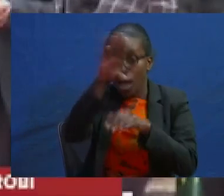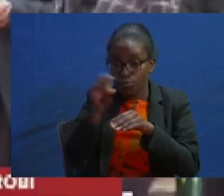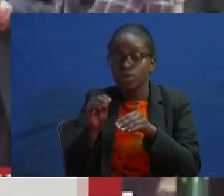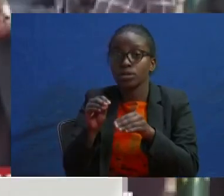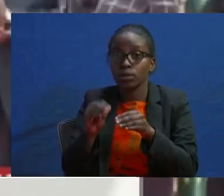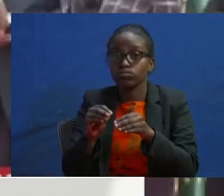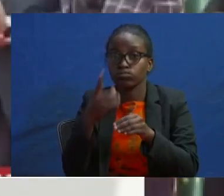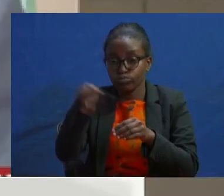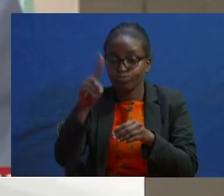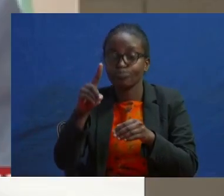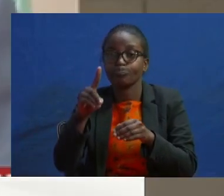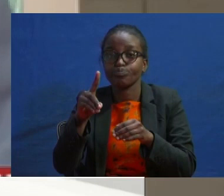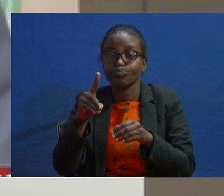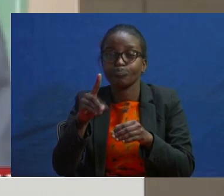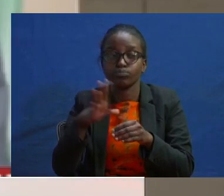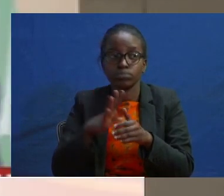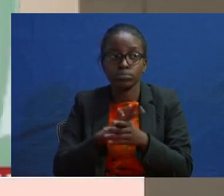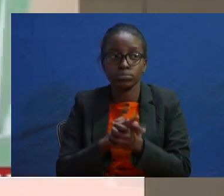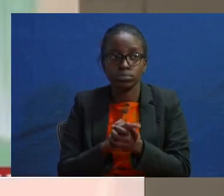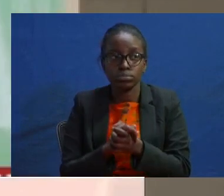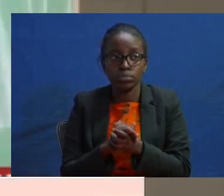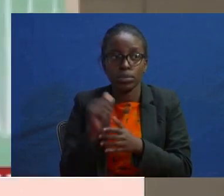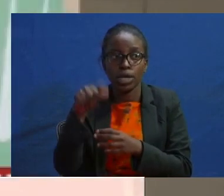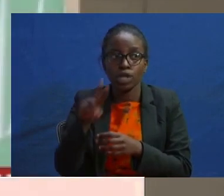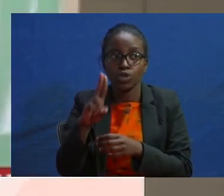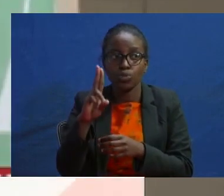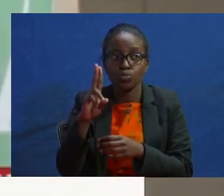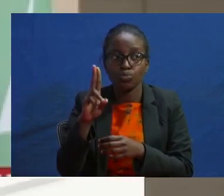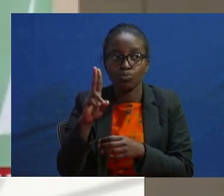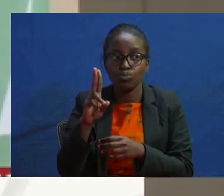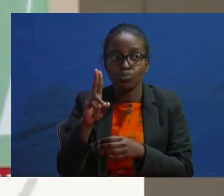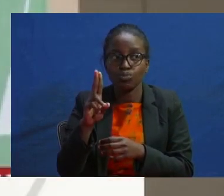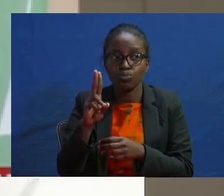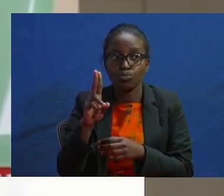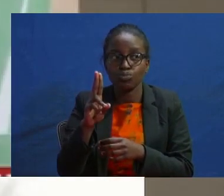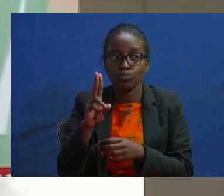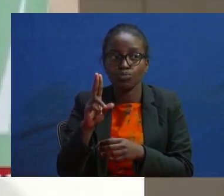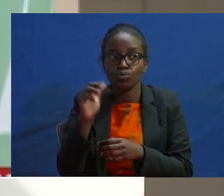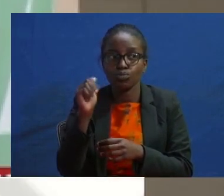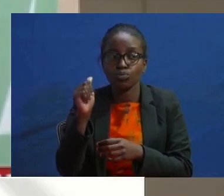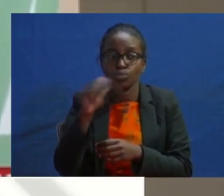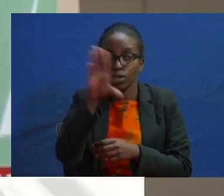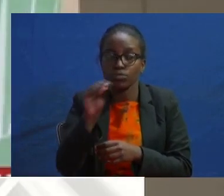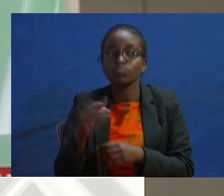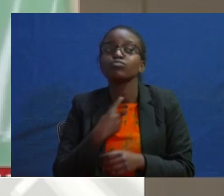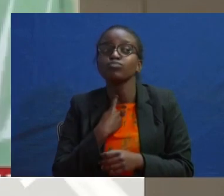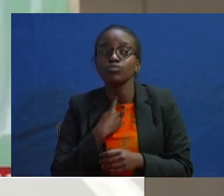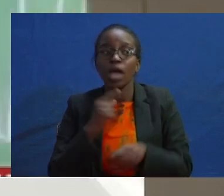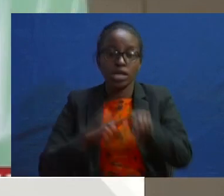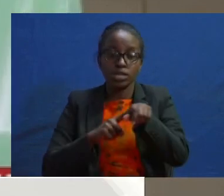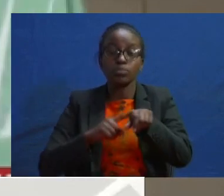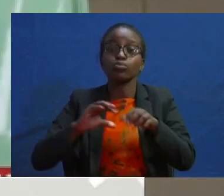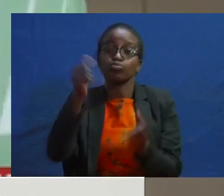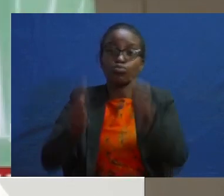his manifesto. African Union is the vehicle that was founded by